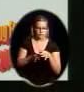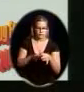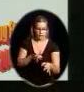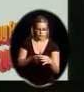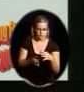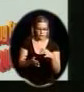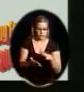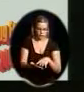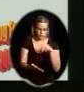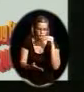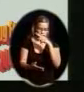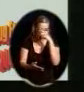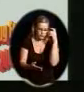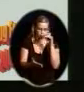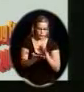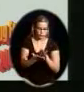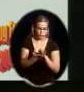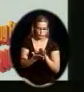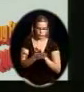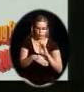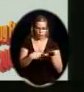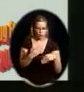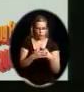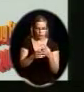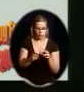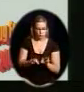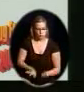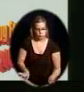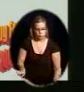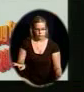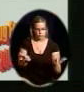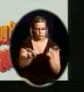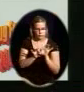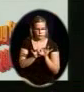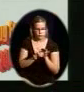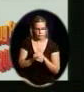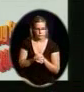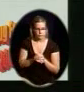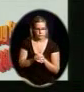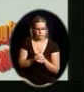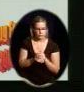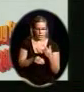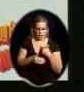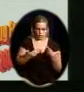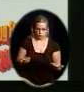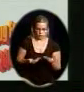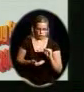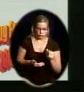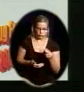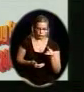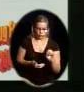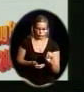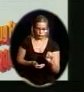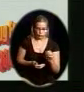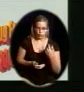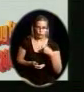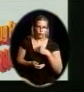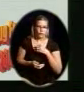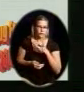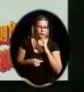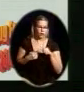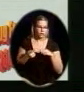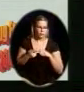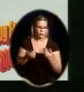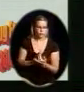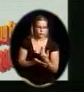the summer school, that's all very, very important with our Safe and Drug-Free. Now, I was here in June, and we talked about a